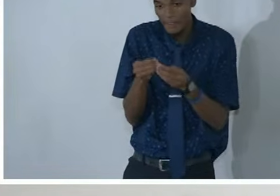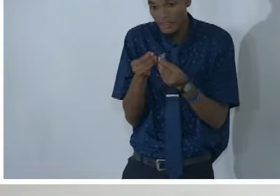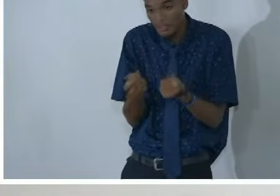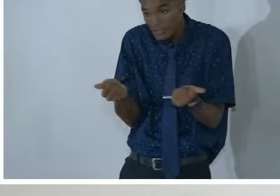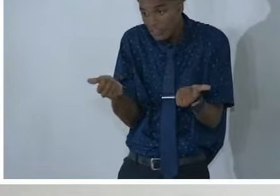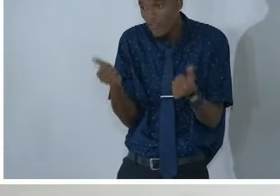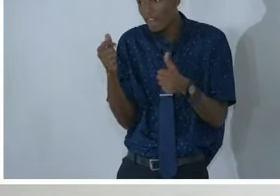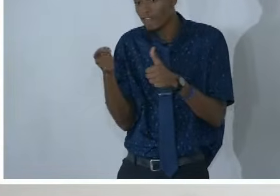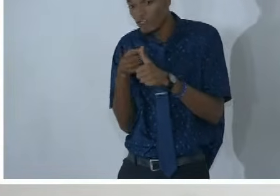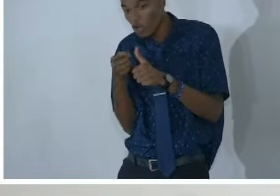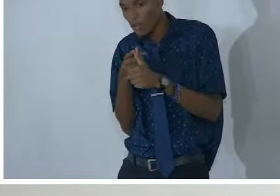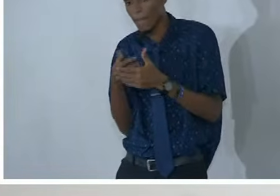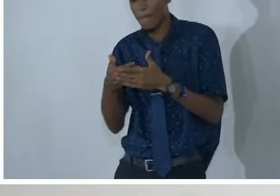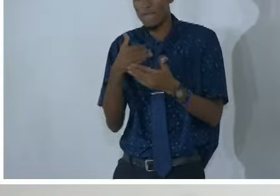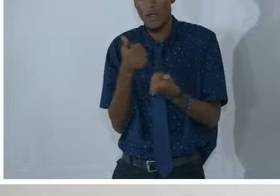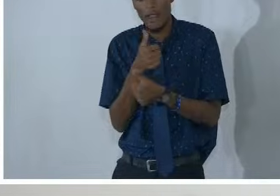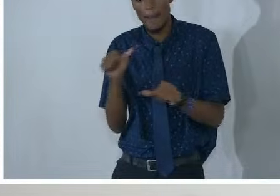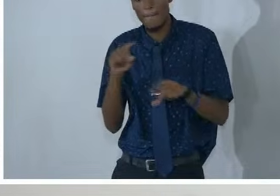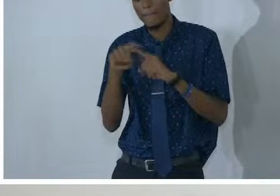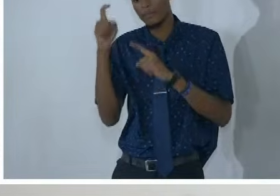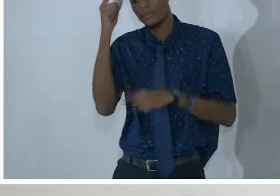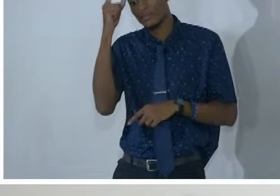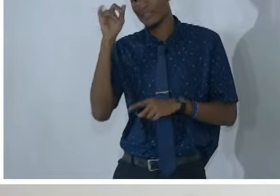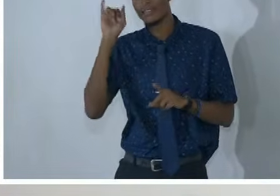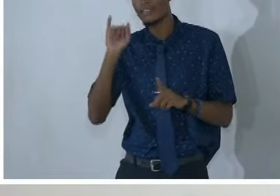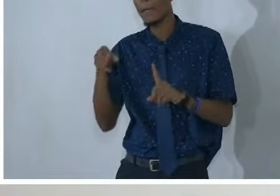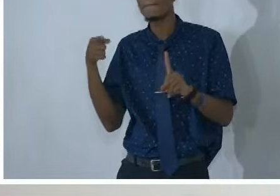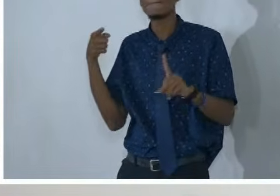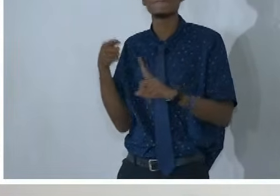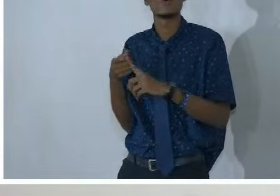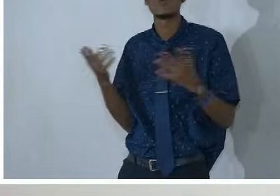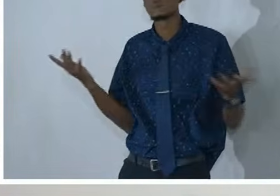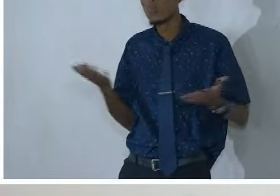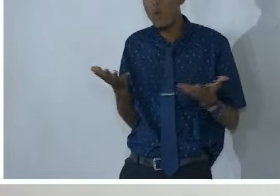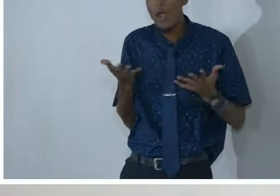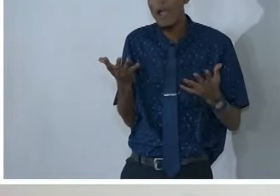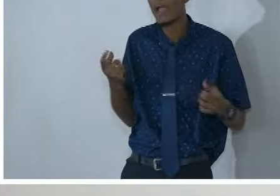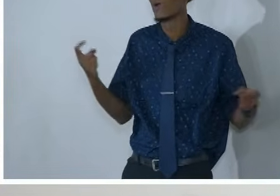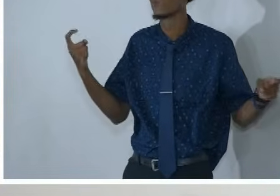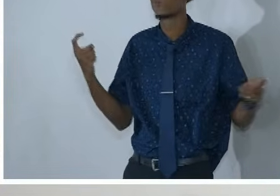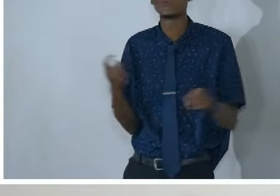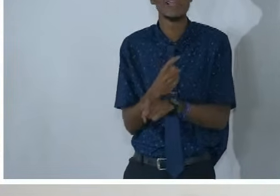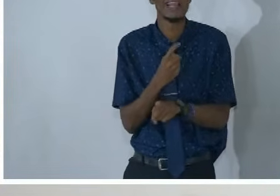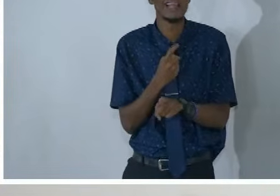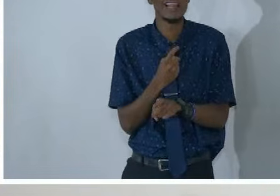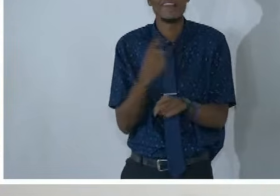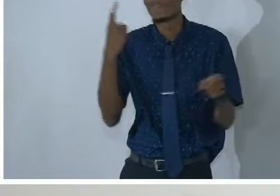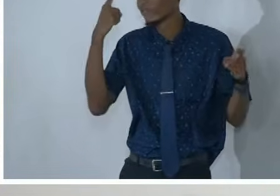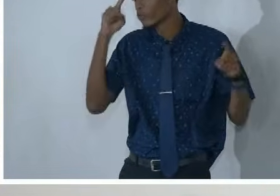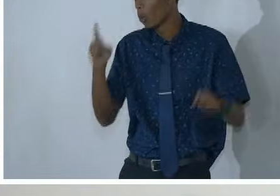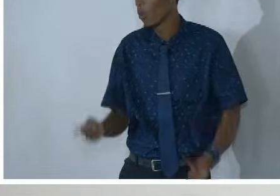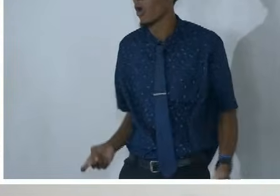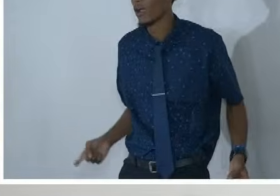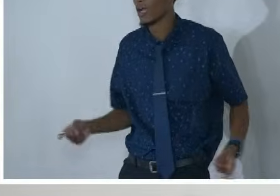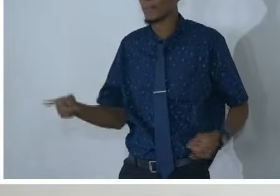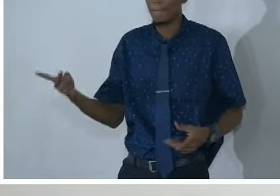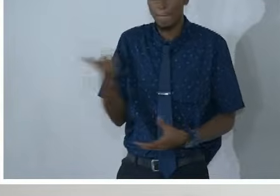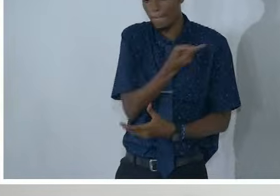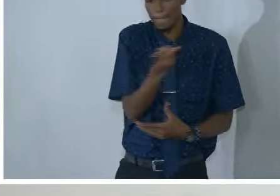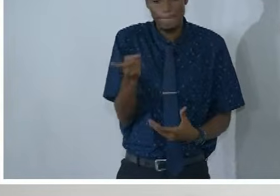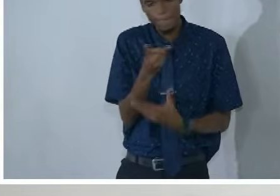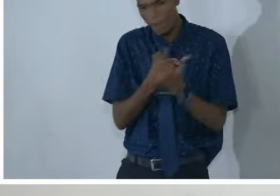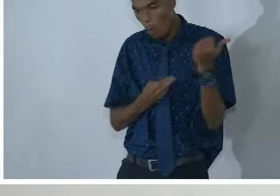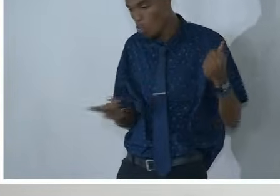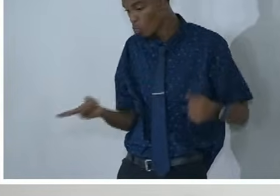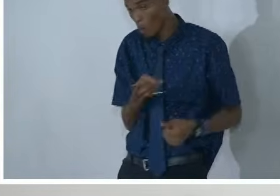anything. But the essence of mediation is a win-win for the parties.